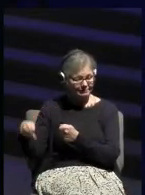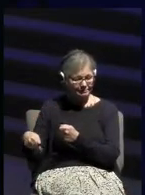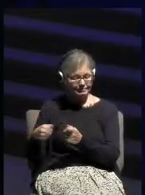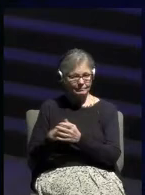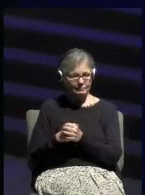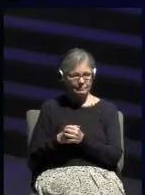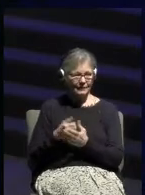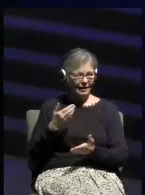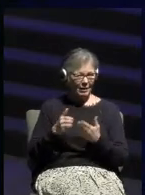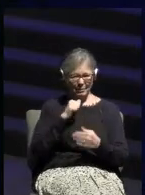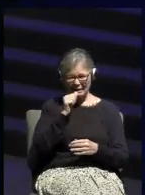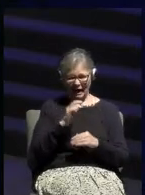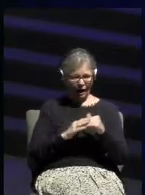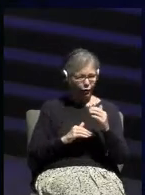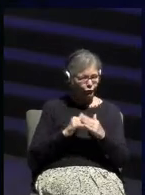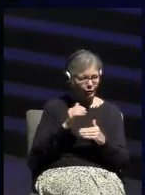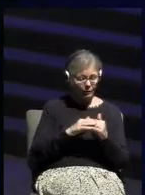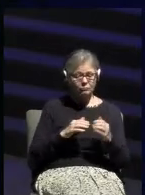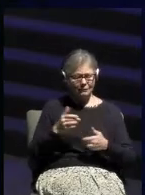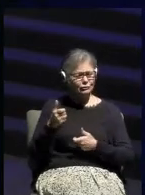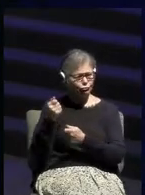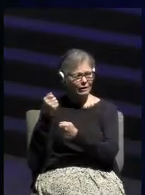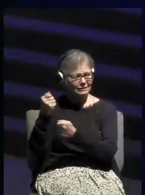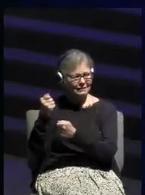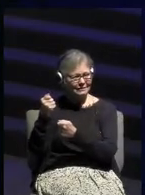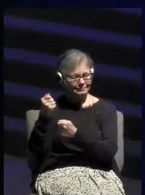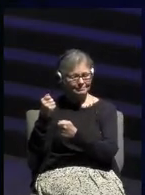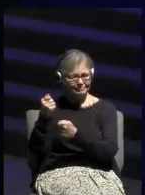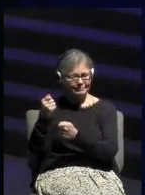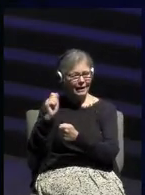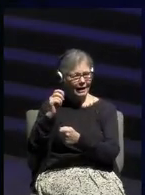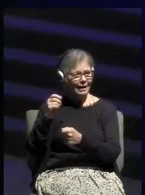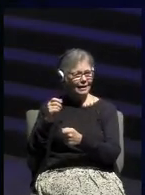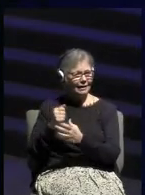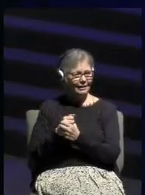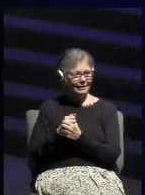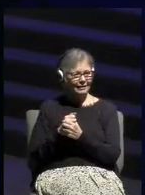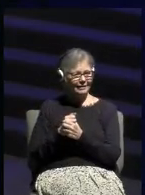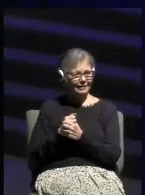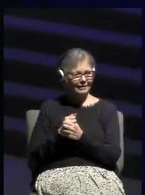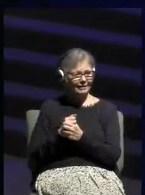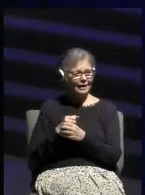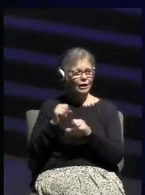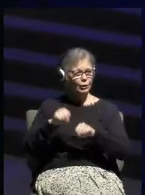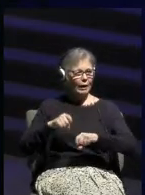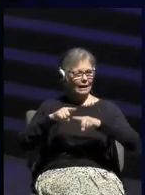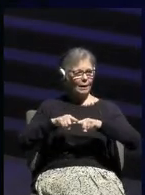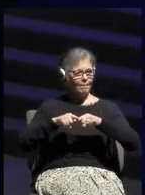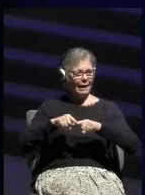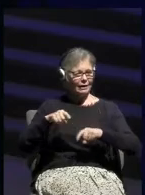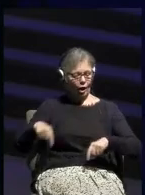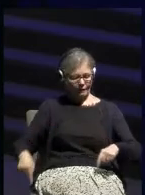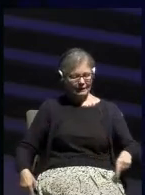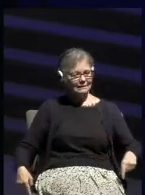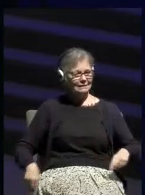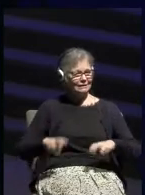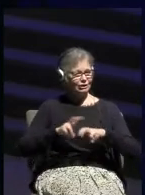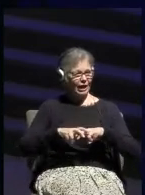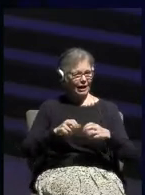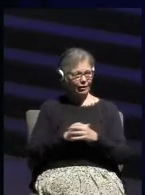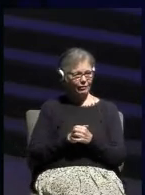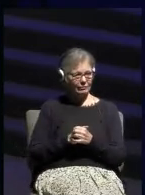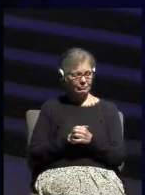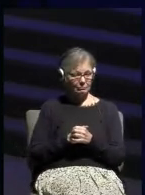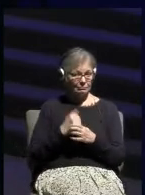It may be a little uncomfortable, but you trust it. If you didn't trust in the chair, then you probably wouldn't sit down in the chair.